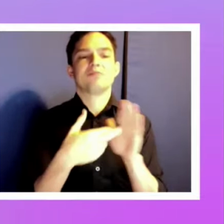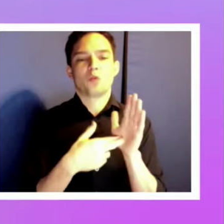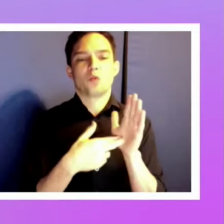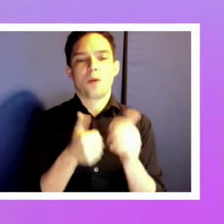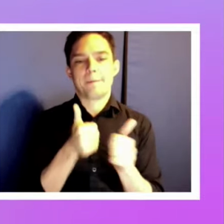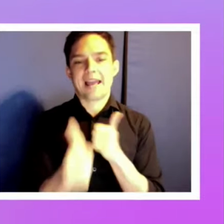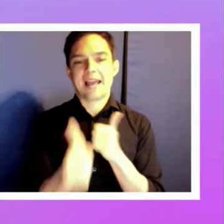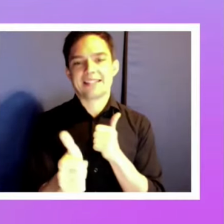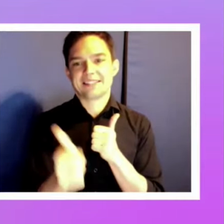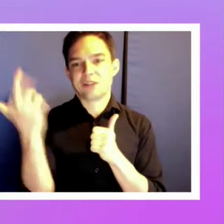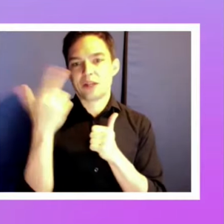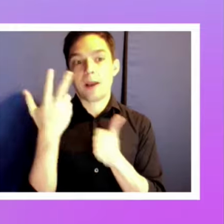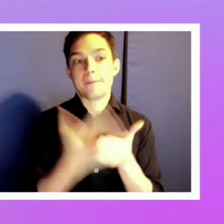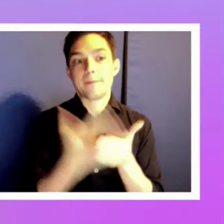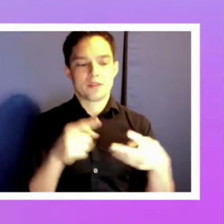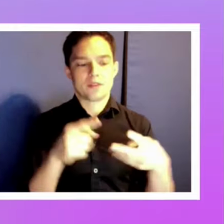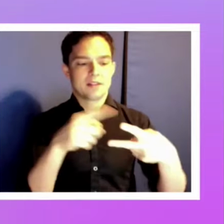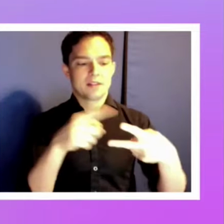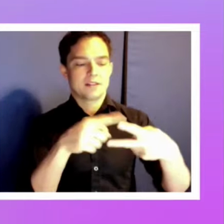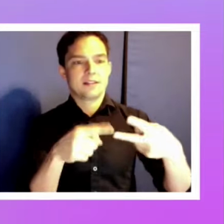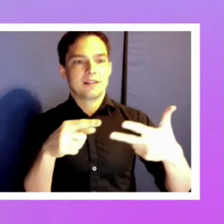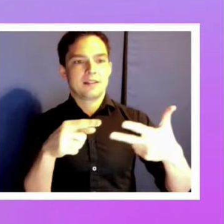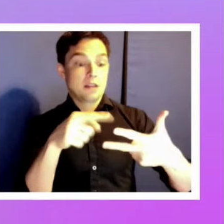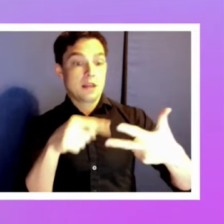because both expectations are true.